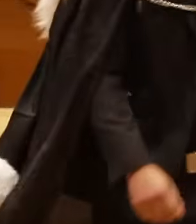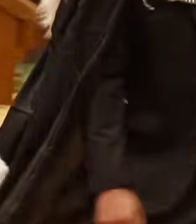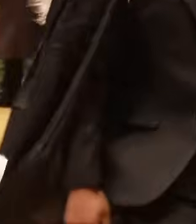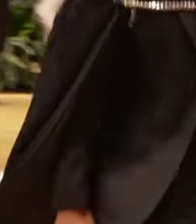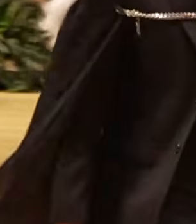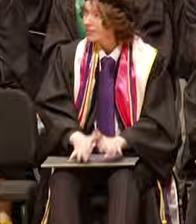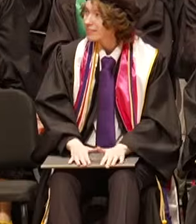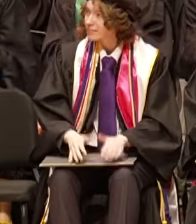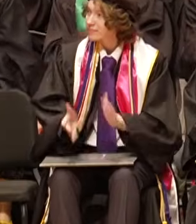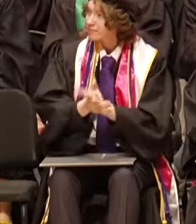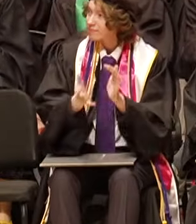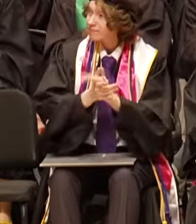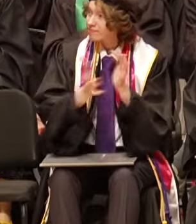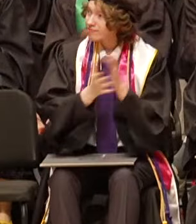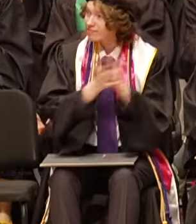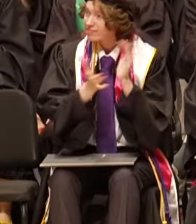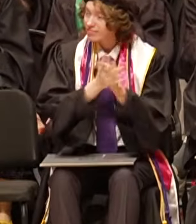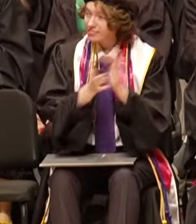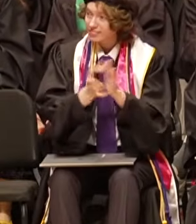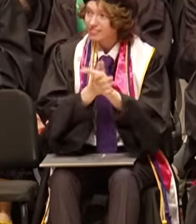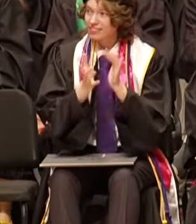Angelina Shu.